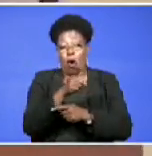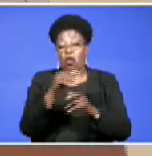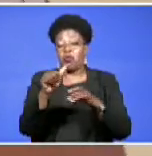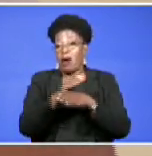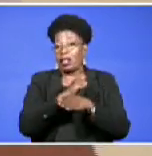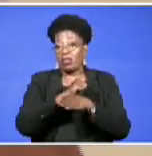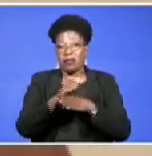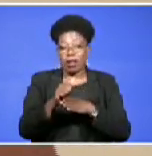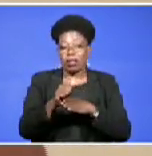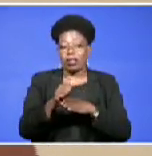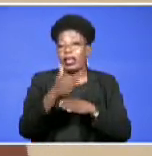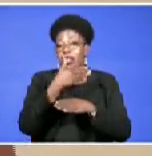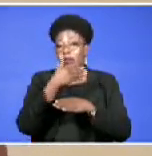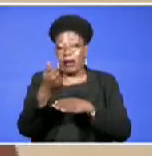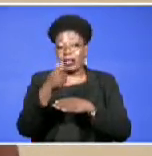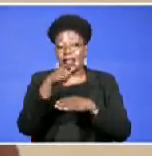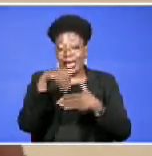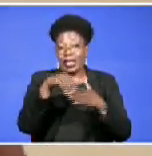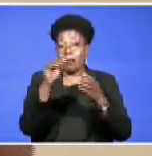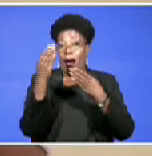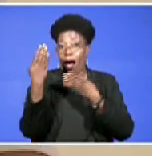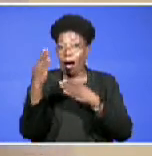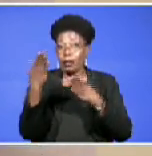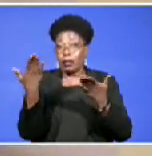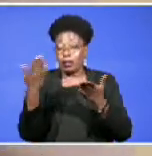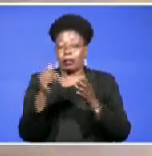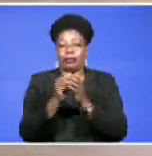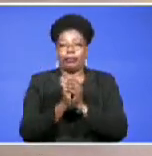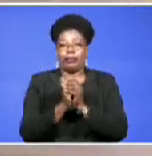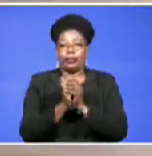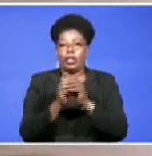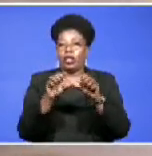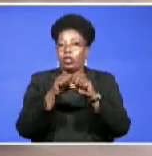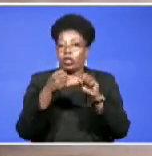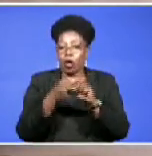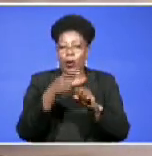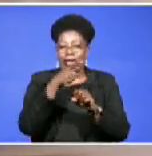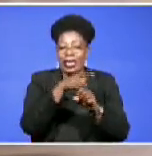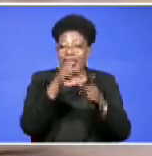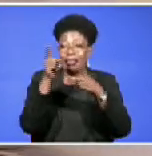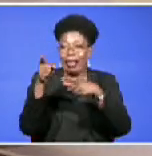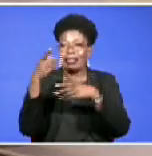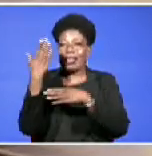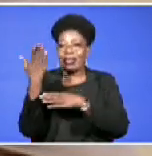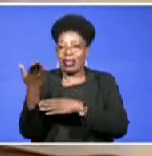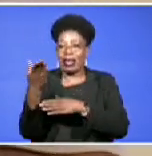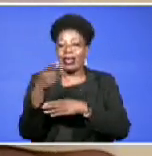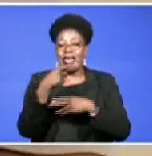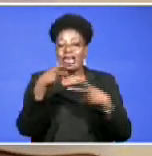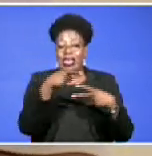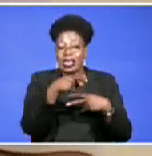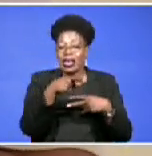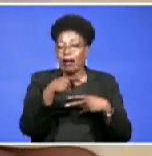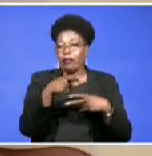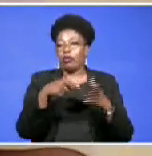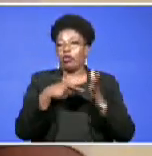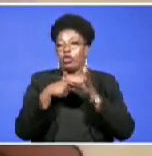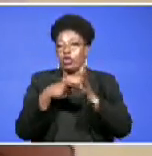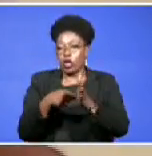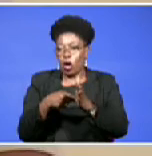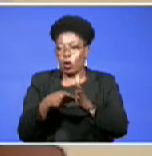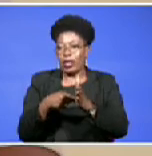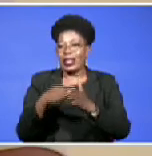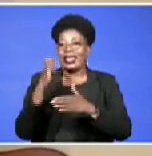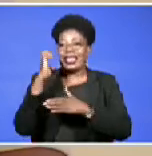best probably there is in Bahamas. So they're all gonna sign. So when he gets there, he needs to show that he's best of the